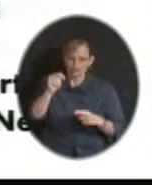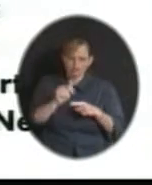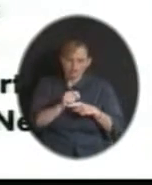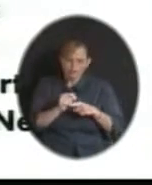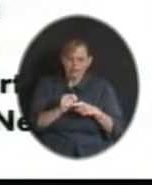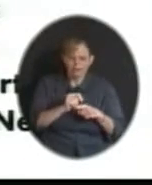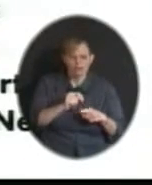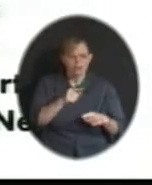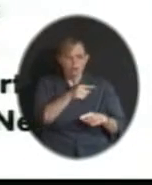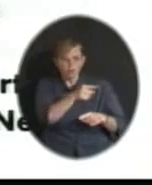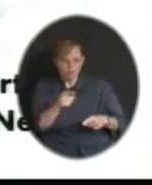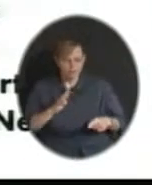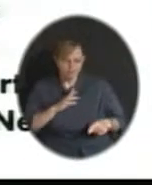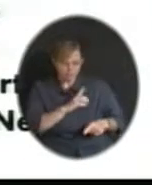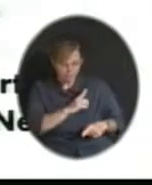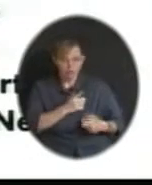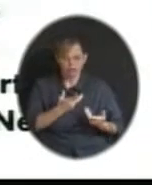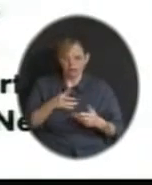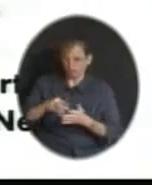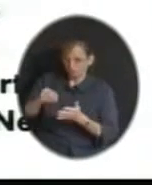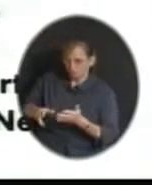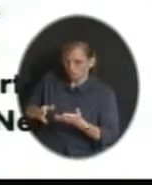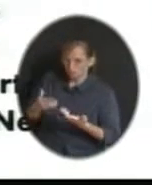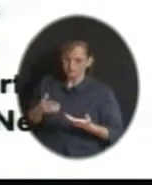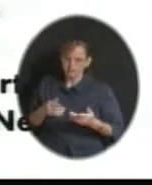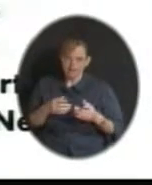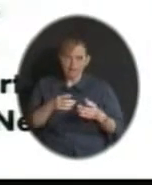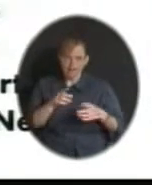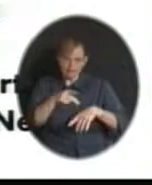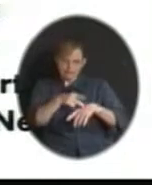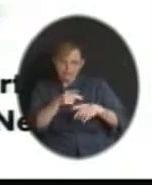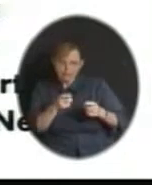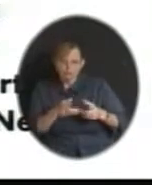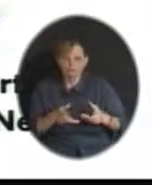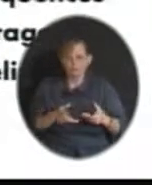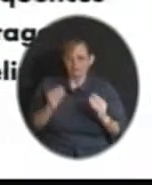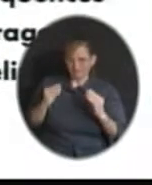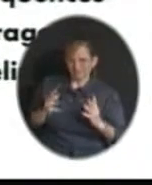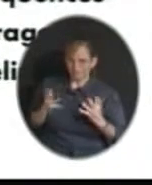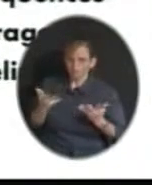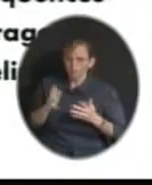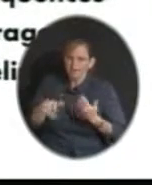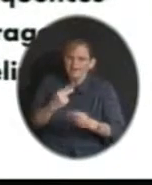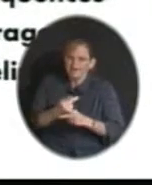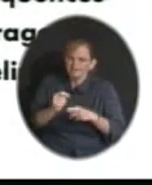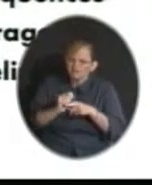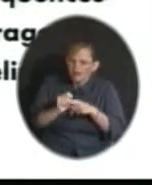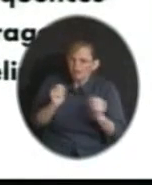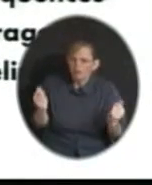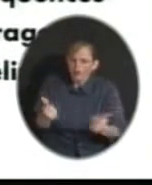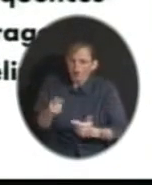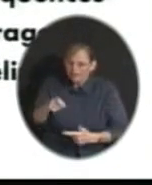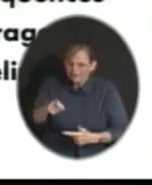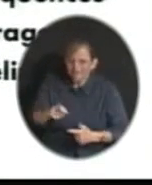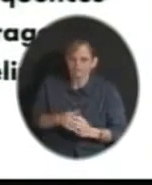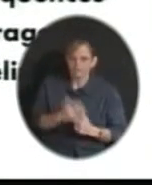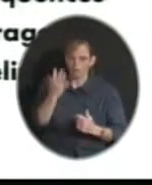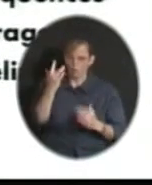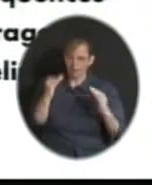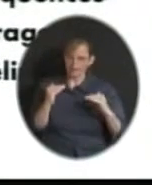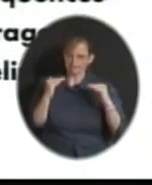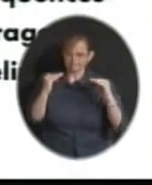students need? Do our teachers need? Our administrators and our families? And so I'll talk a little bit about some of our efforts in these areas. Why the heightened